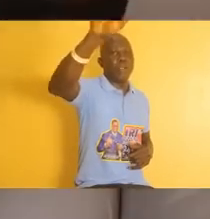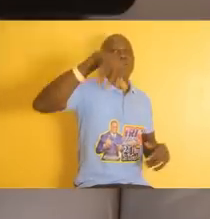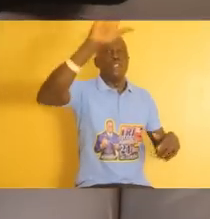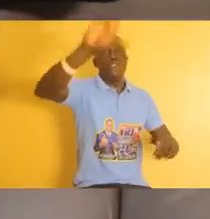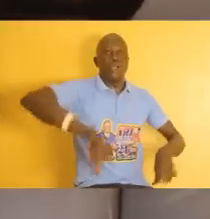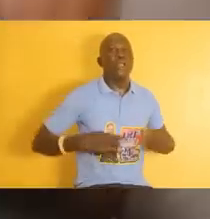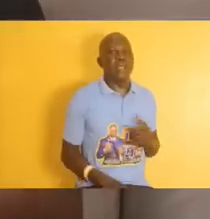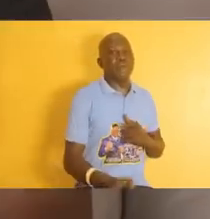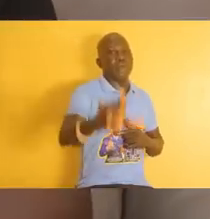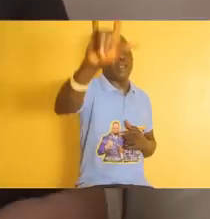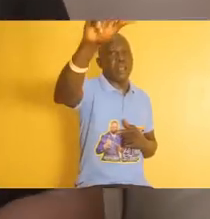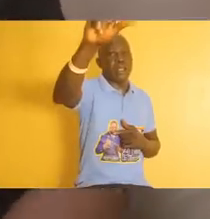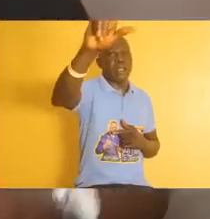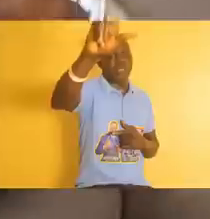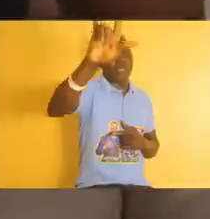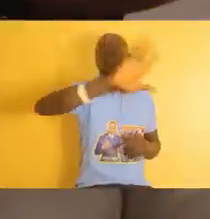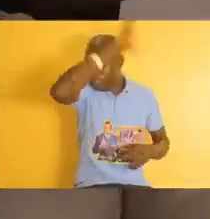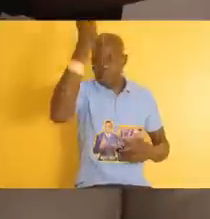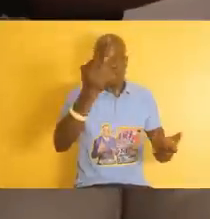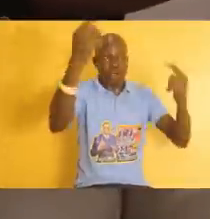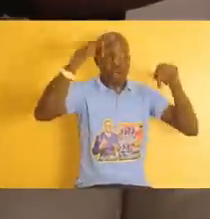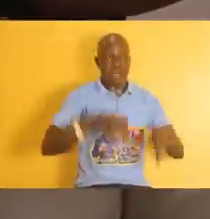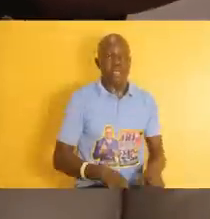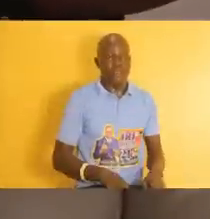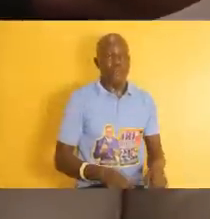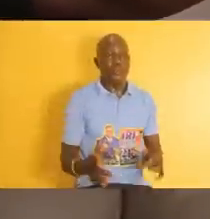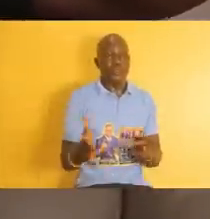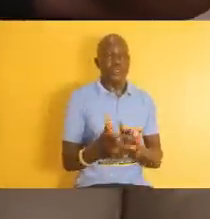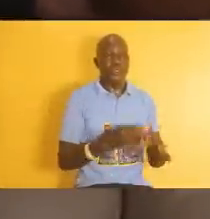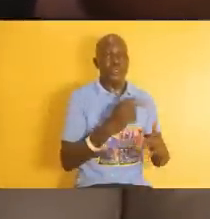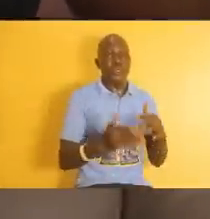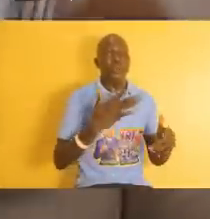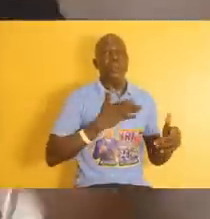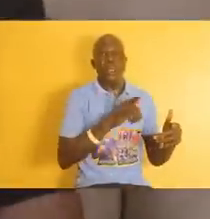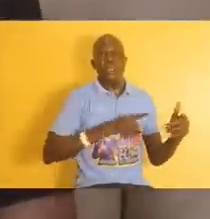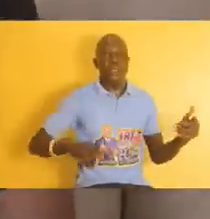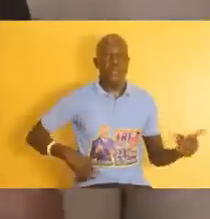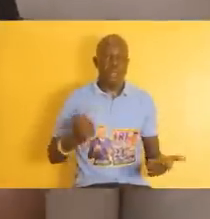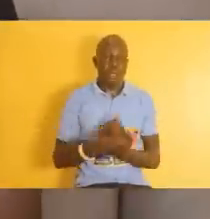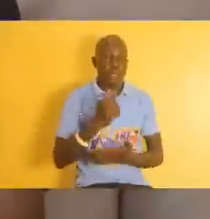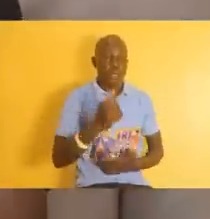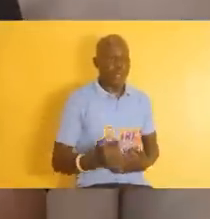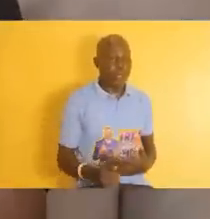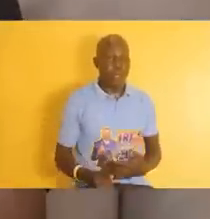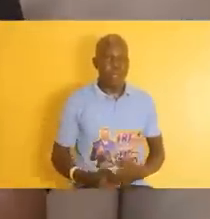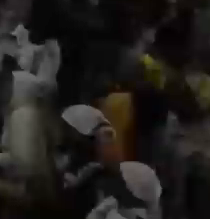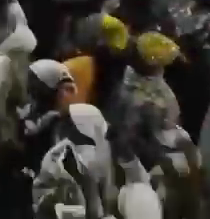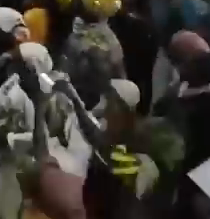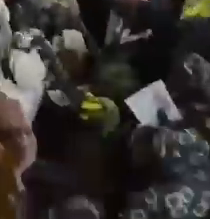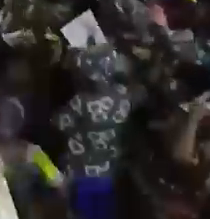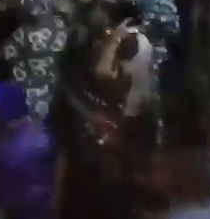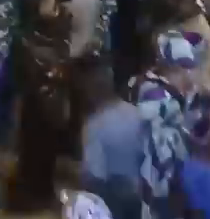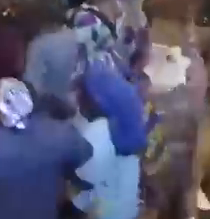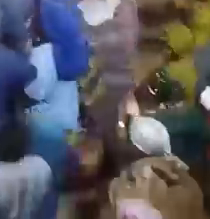Aye ma fo. Oh, you want it, Laila? Yes. Oluwa wa. Jesus name, my Lord.